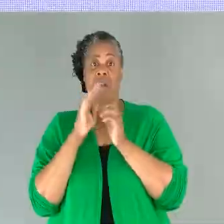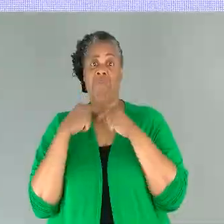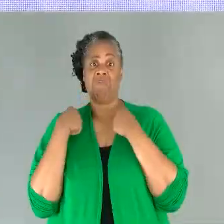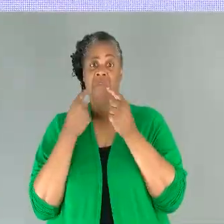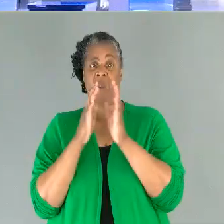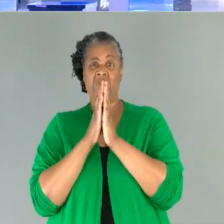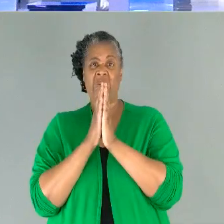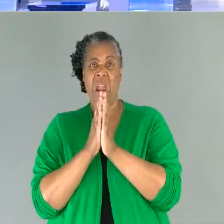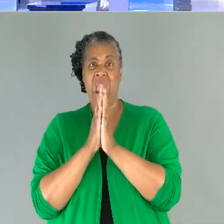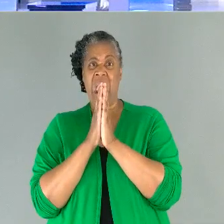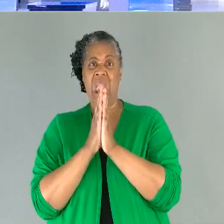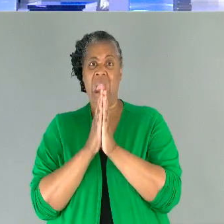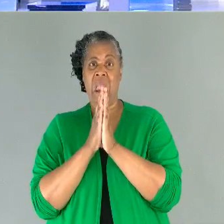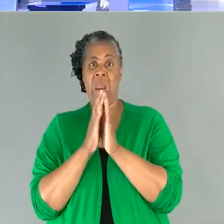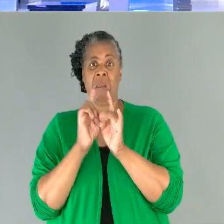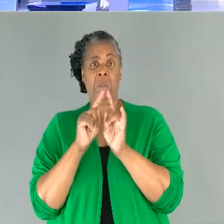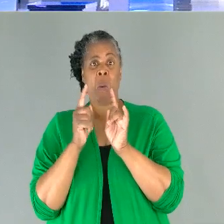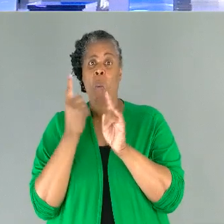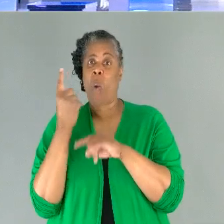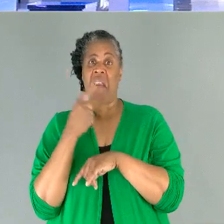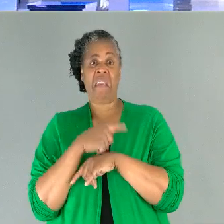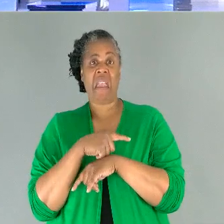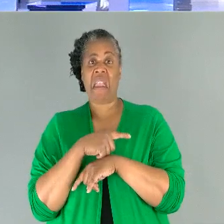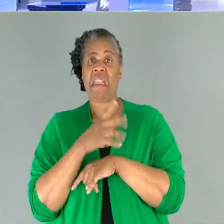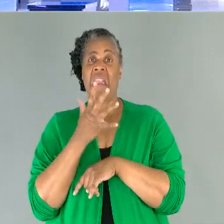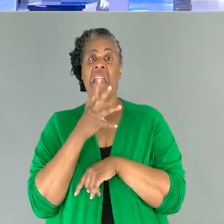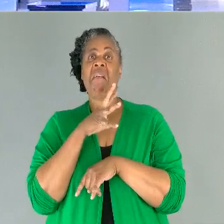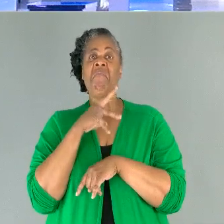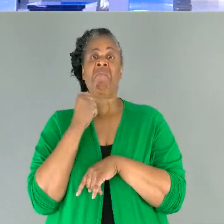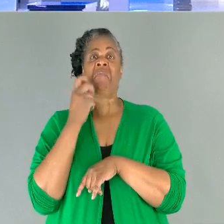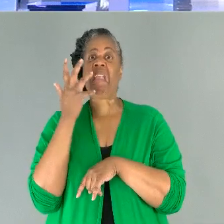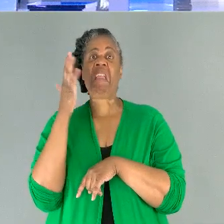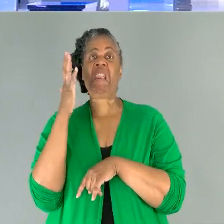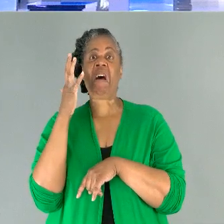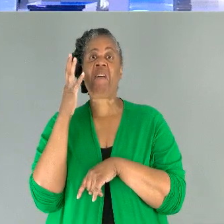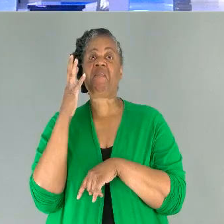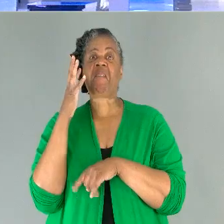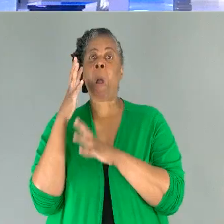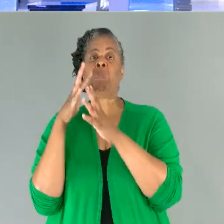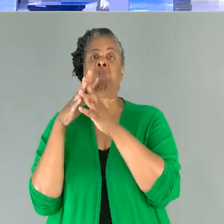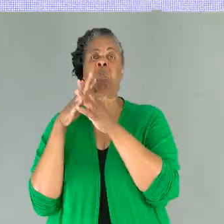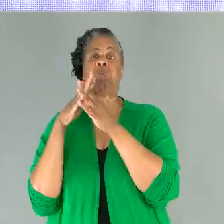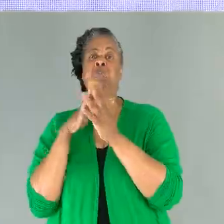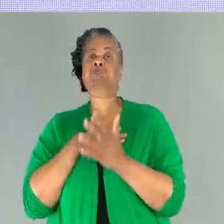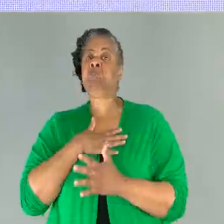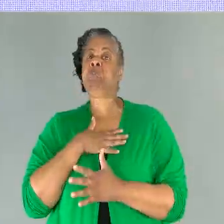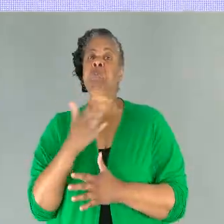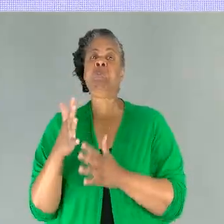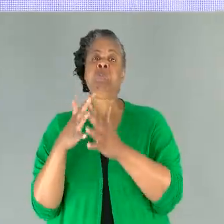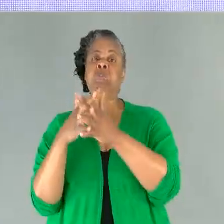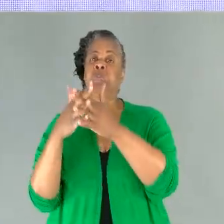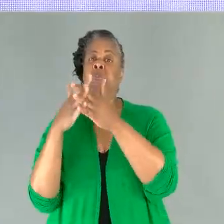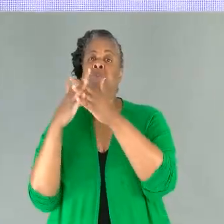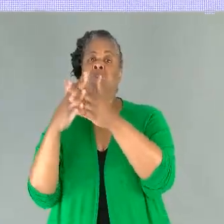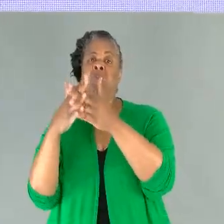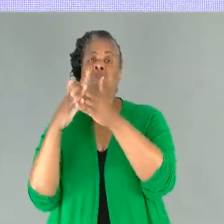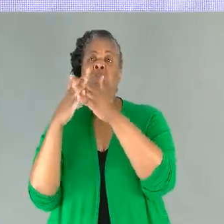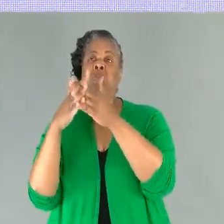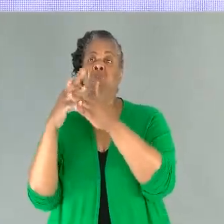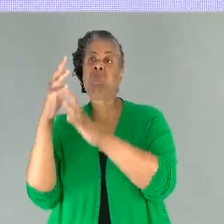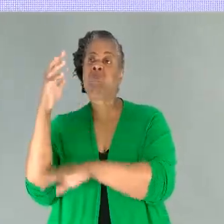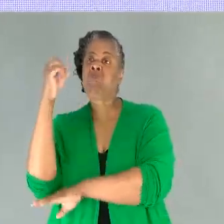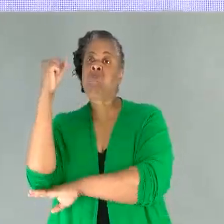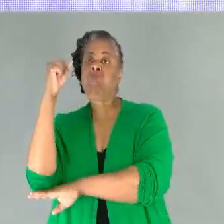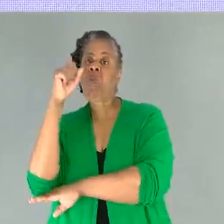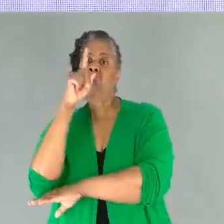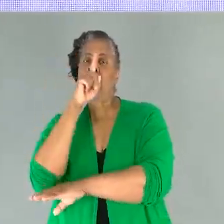that one day she stood up and she got in the seat of intercession and she made a vow.